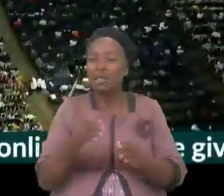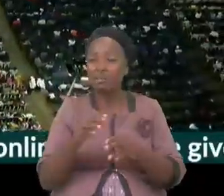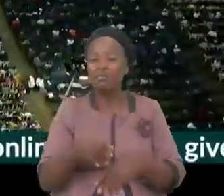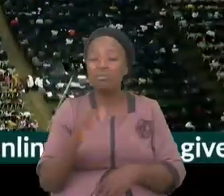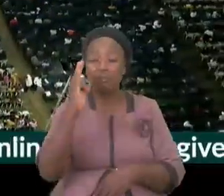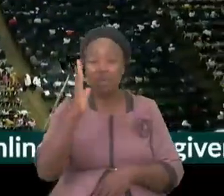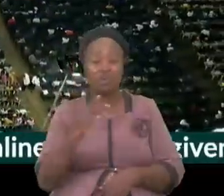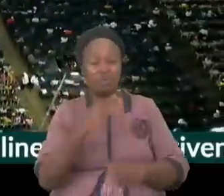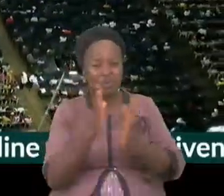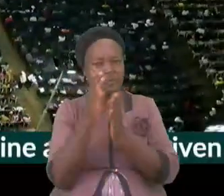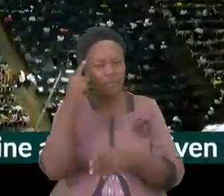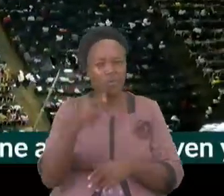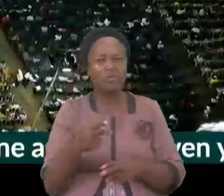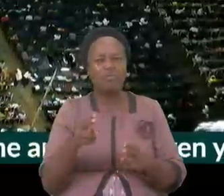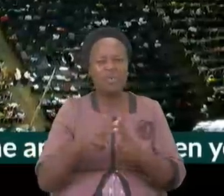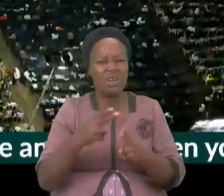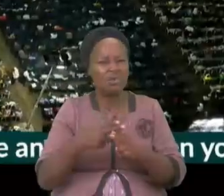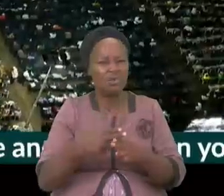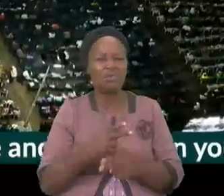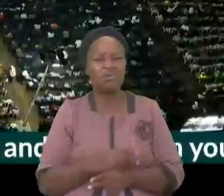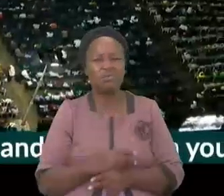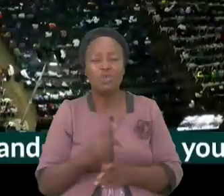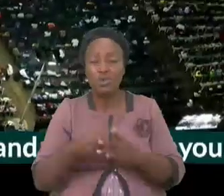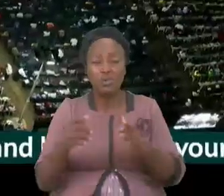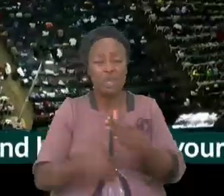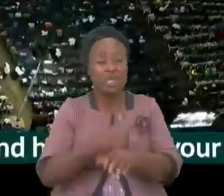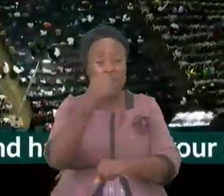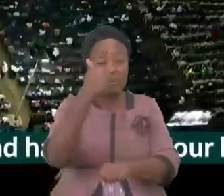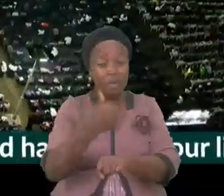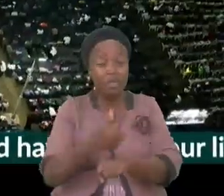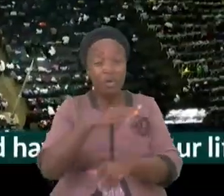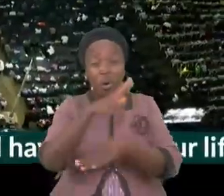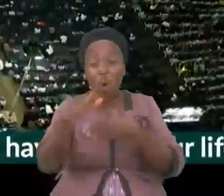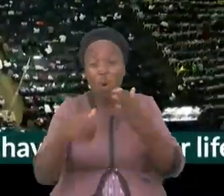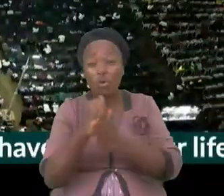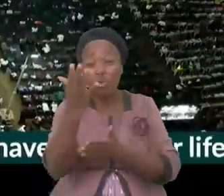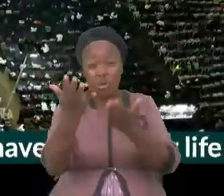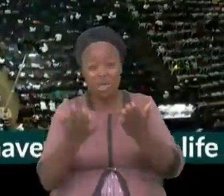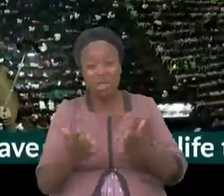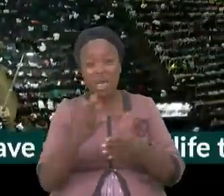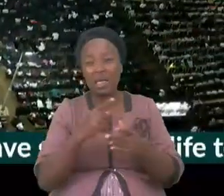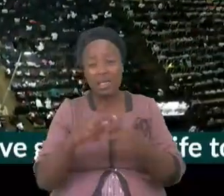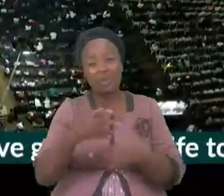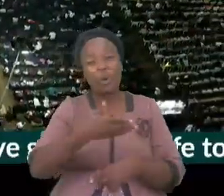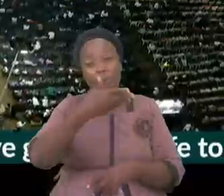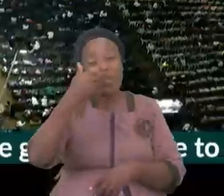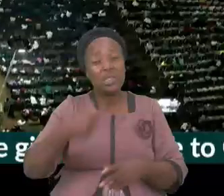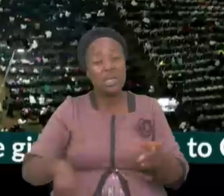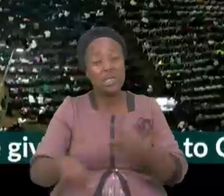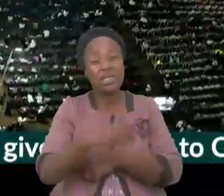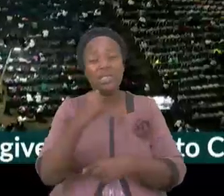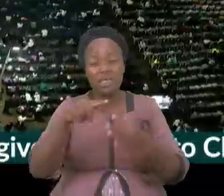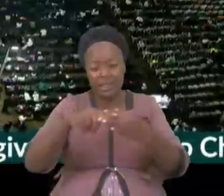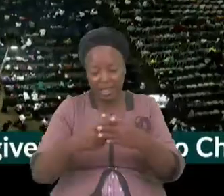and your better days are commencing. Your complete triumph commencing.